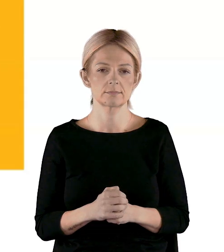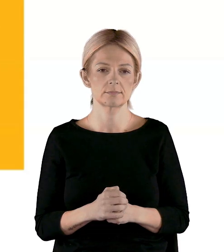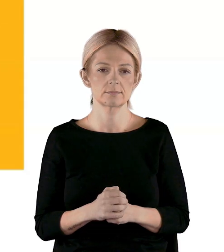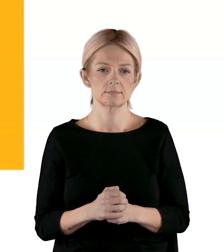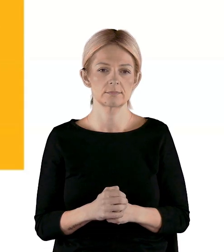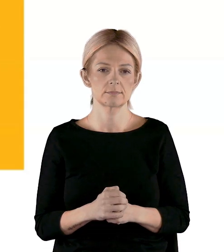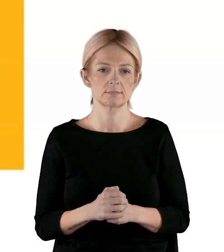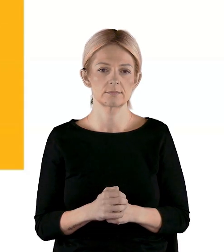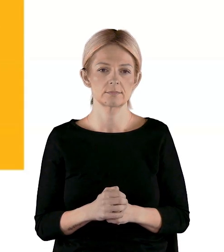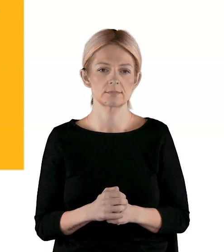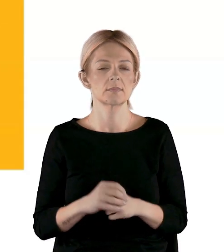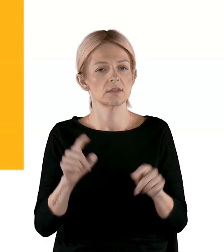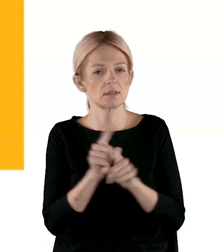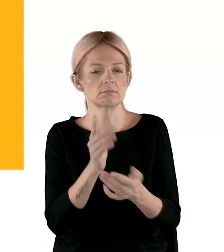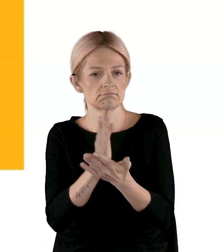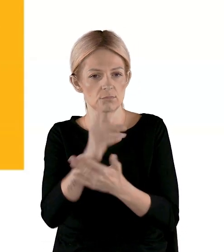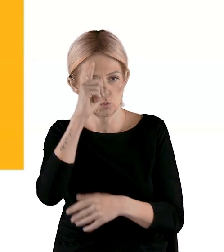can sustain